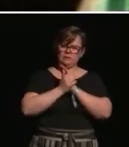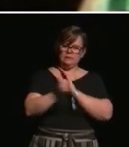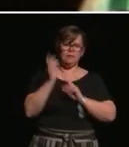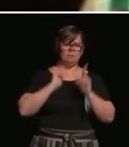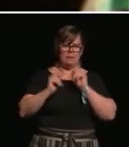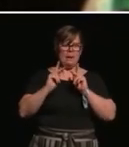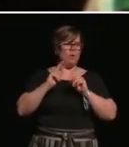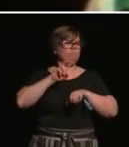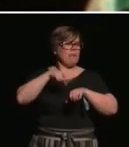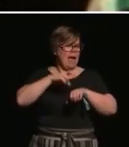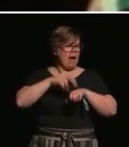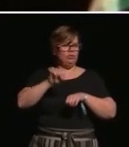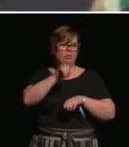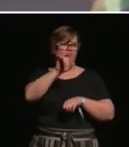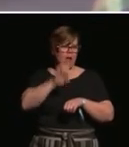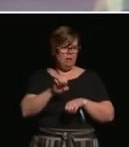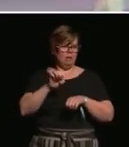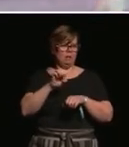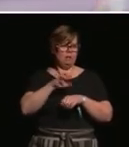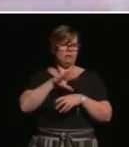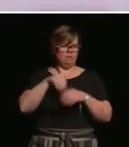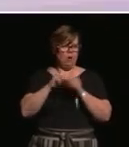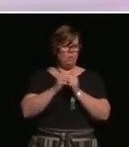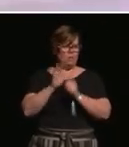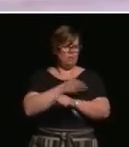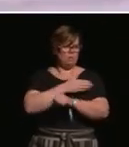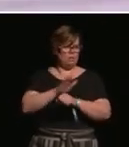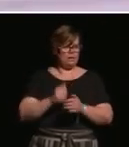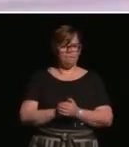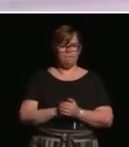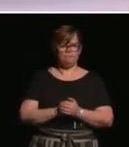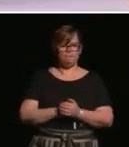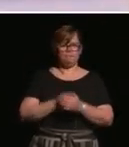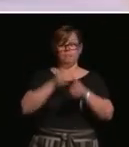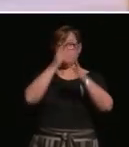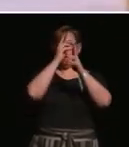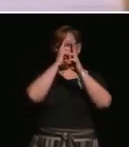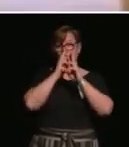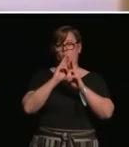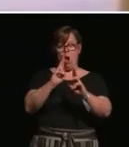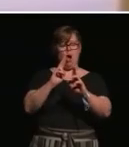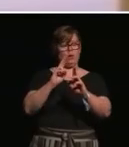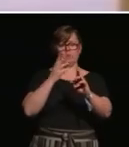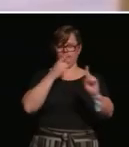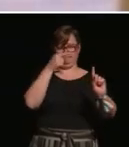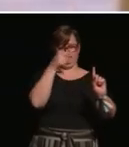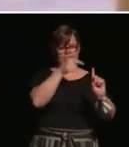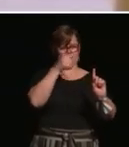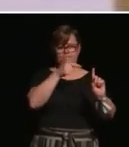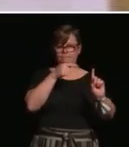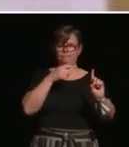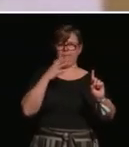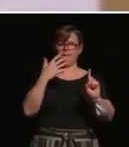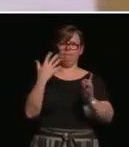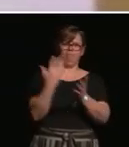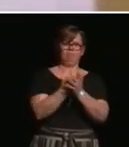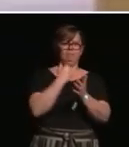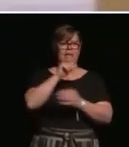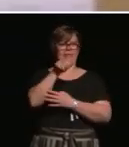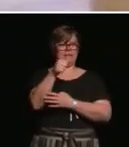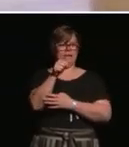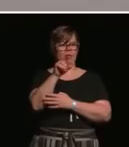Irish-style elegy to place. The album brings Janis Ian full circle, earning her 10th Grammy